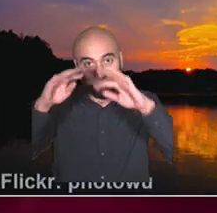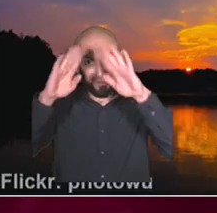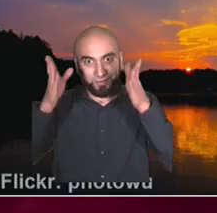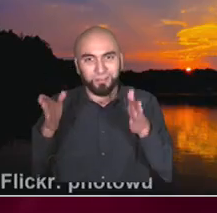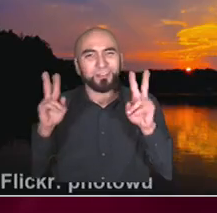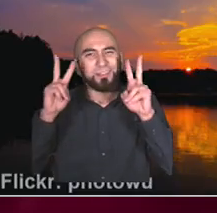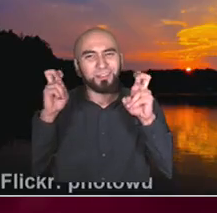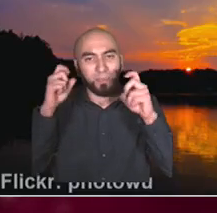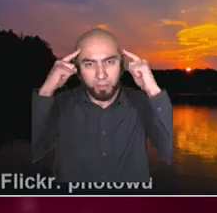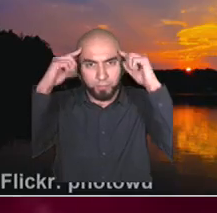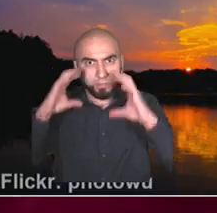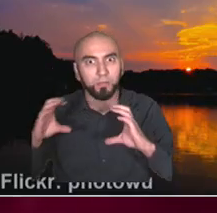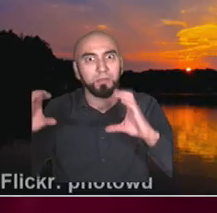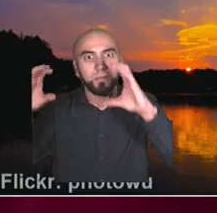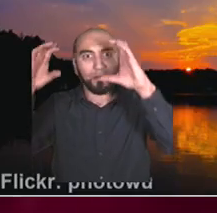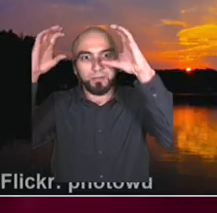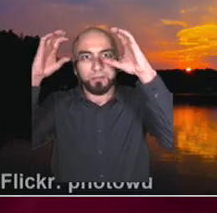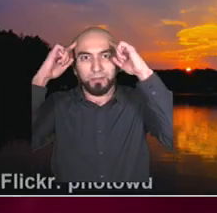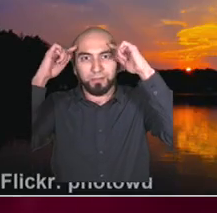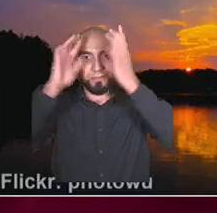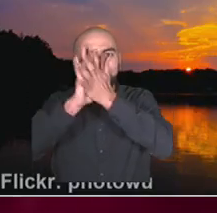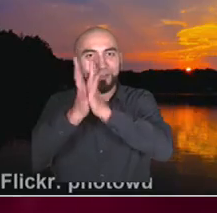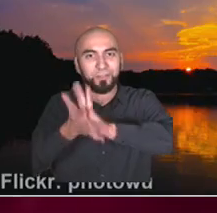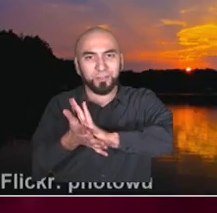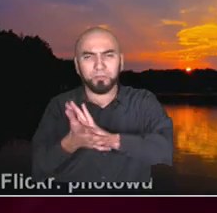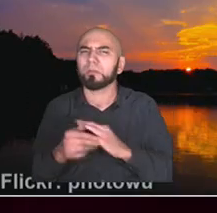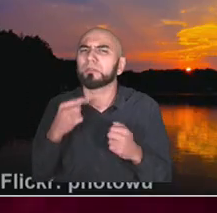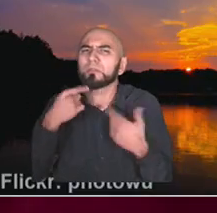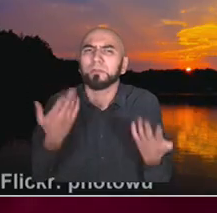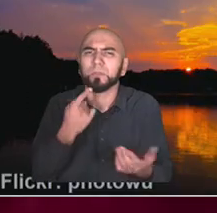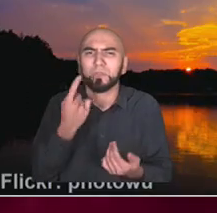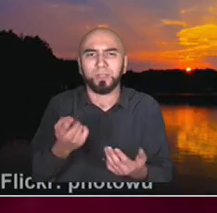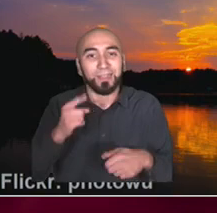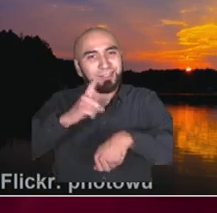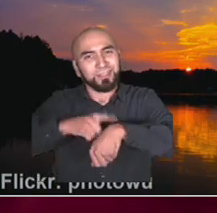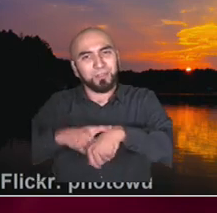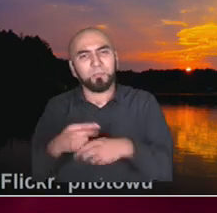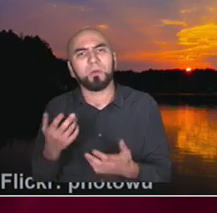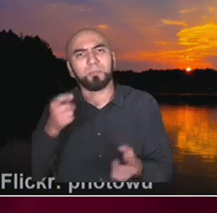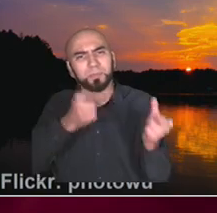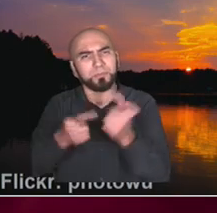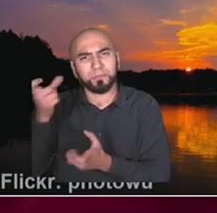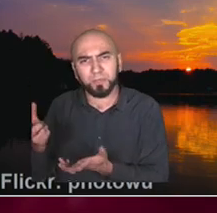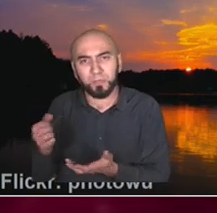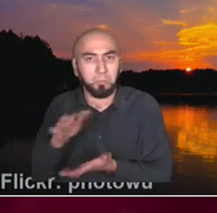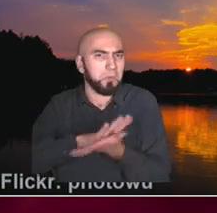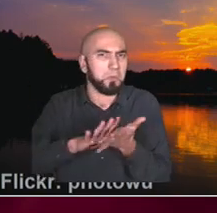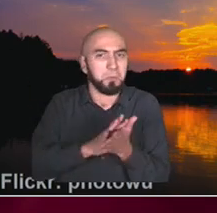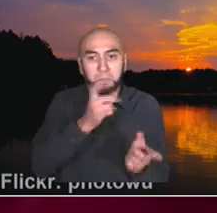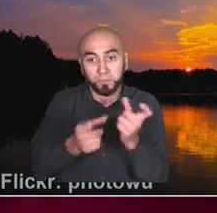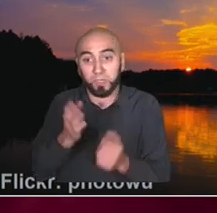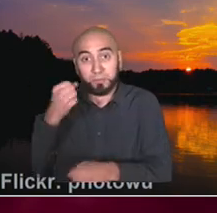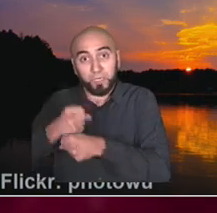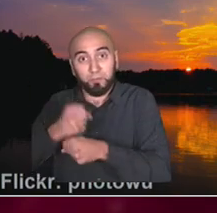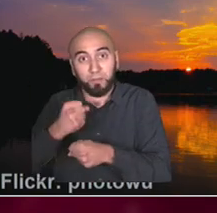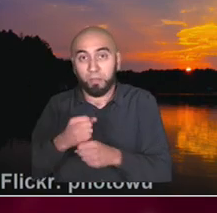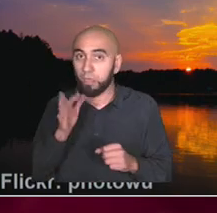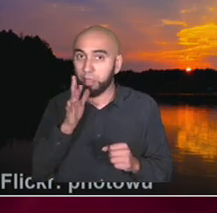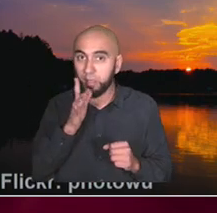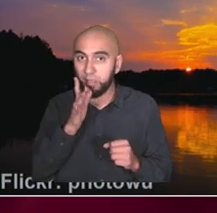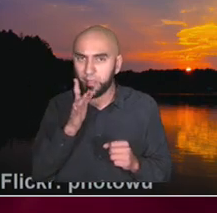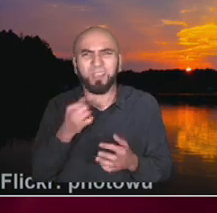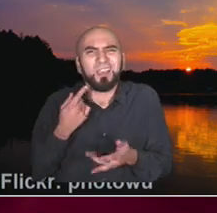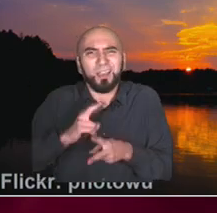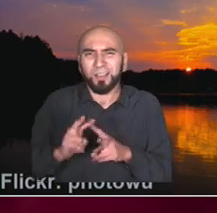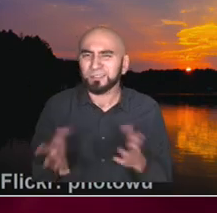What about human time? When I talk to people and I say, when you're not working, what are you doing? I say, well, I'm eating with